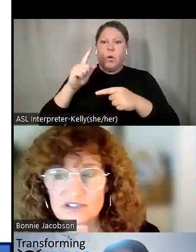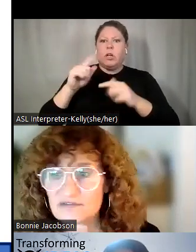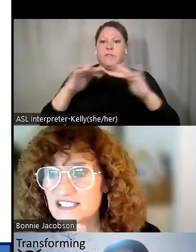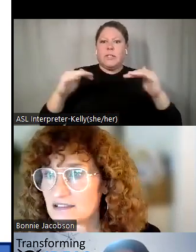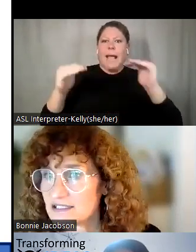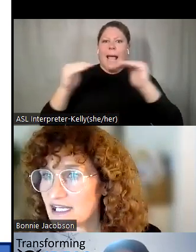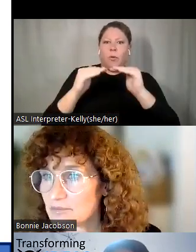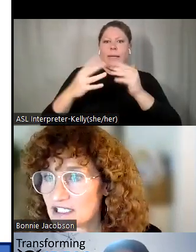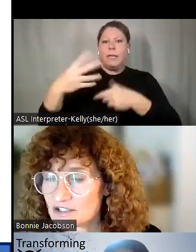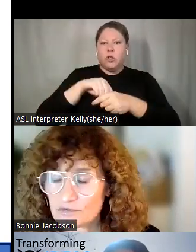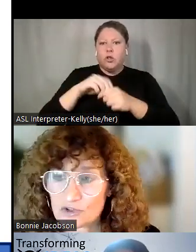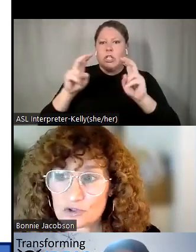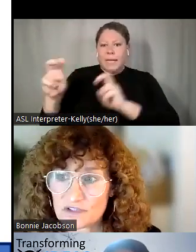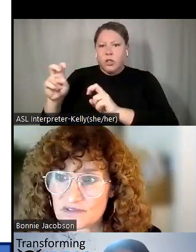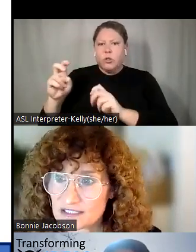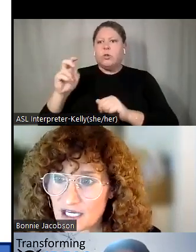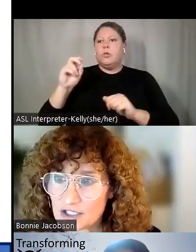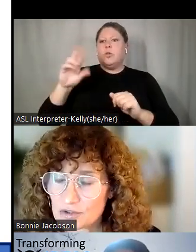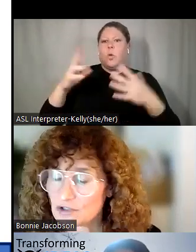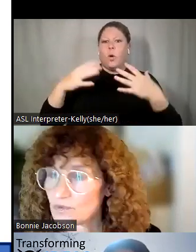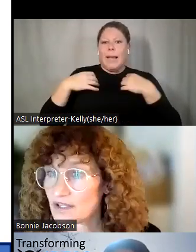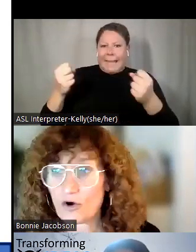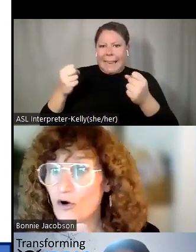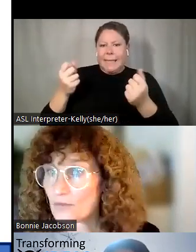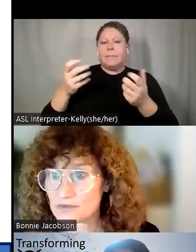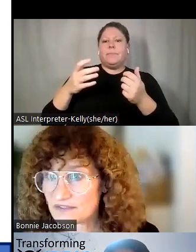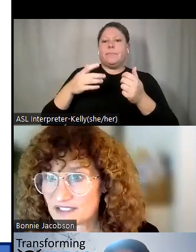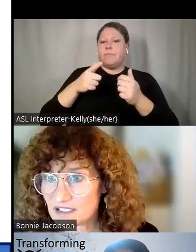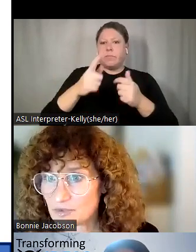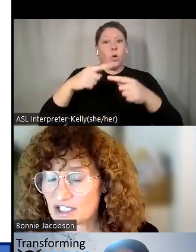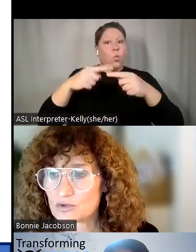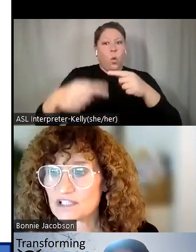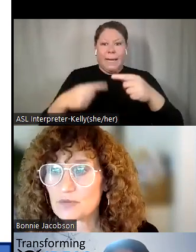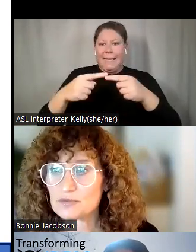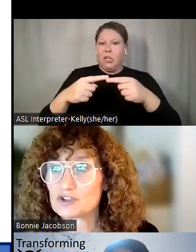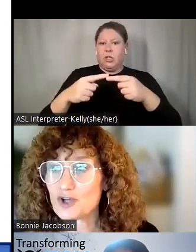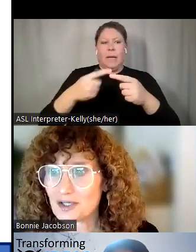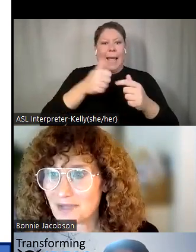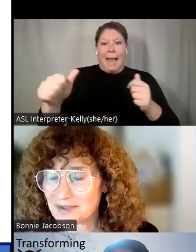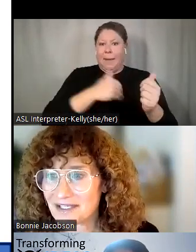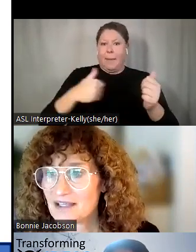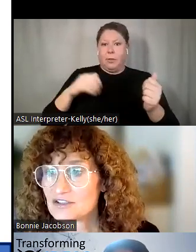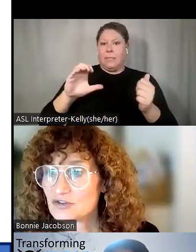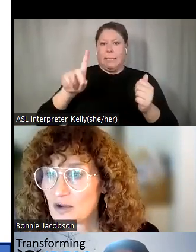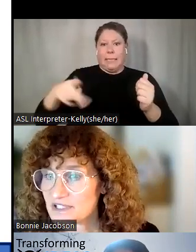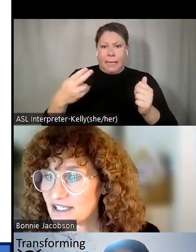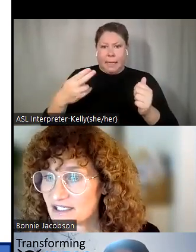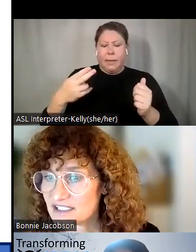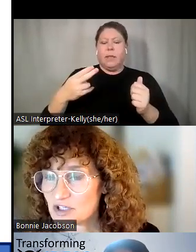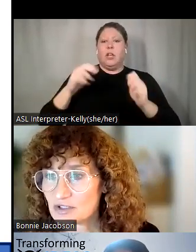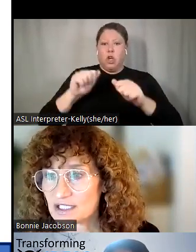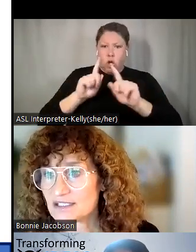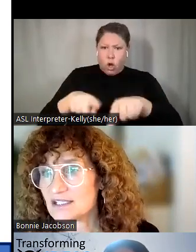opportunity to facilitate meetings over the course of the entire year with all members of CDPH to allow people to talk about the trauma